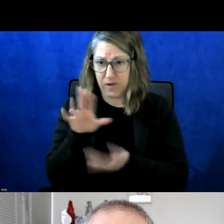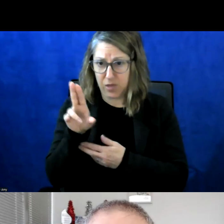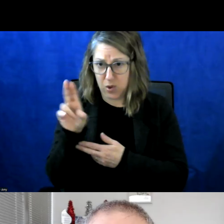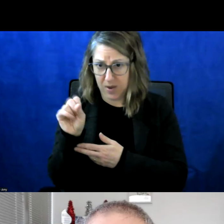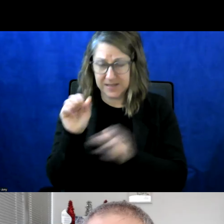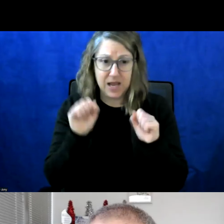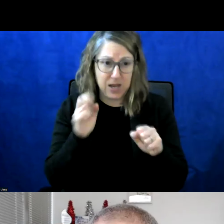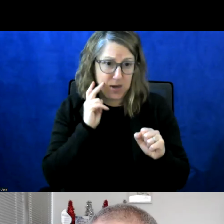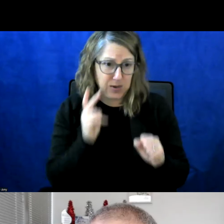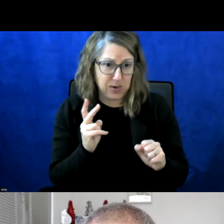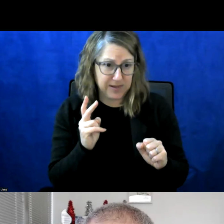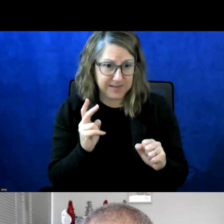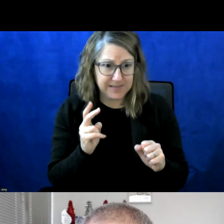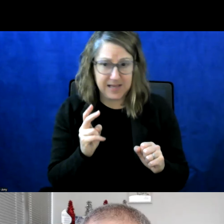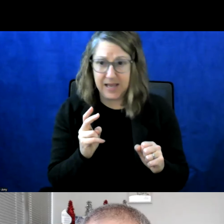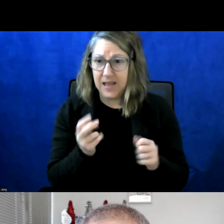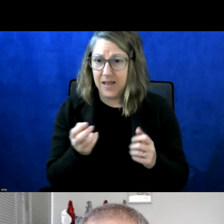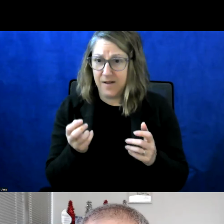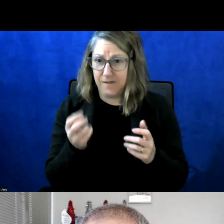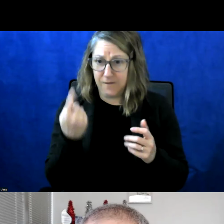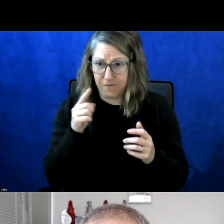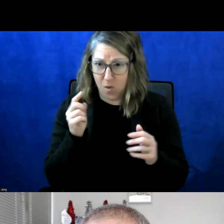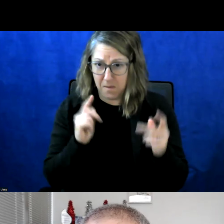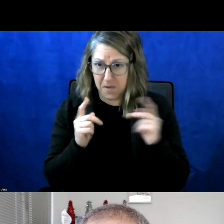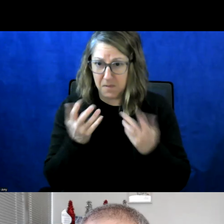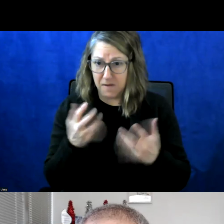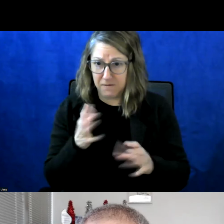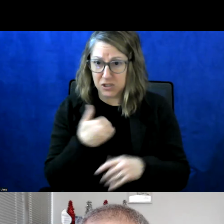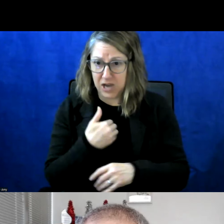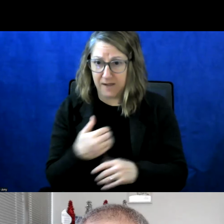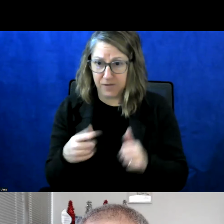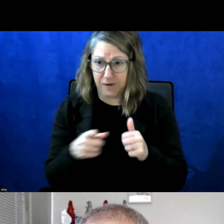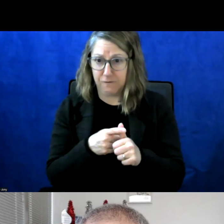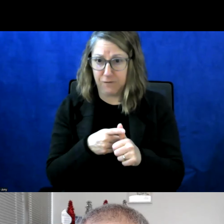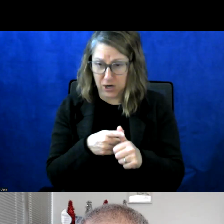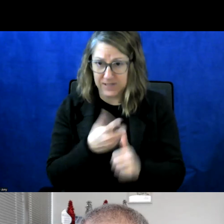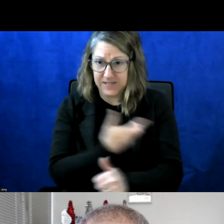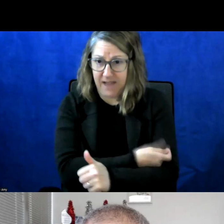who have completed their primary series is about almost 89%.